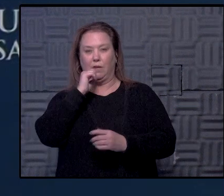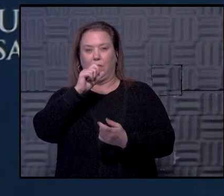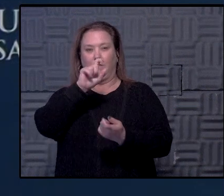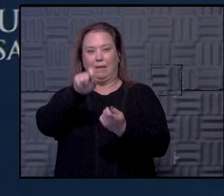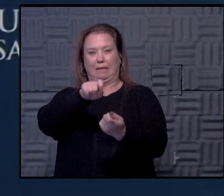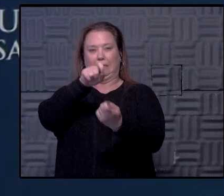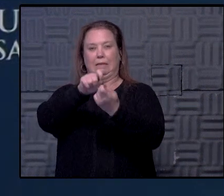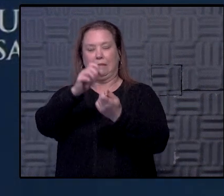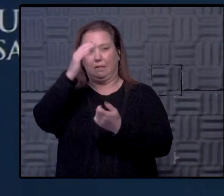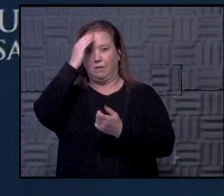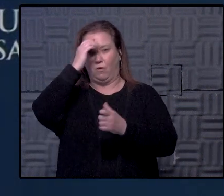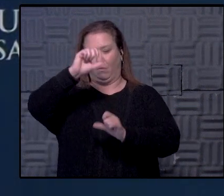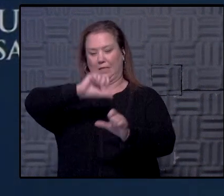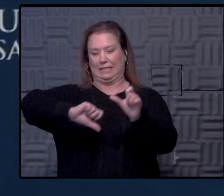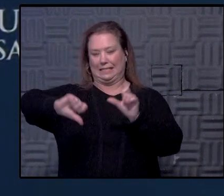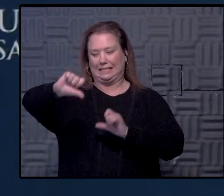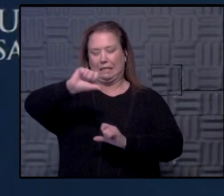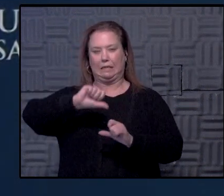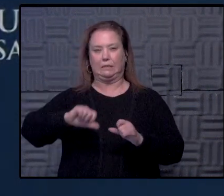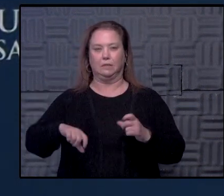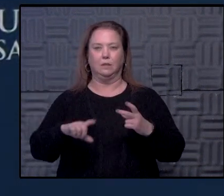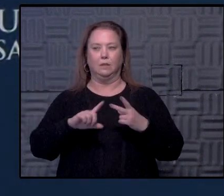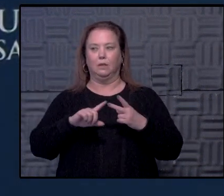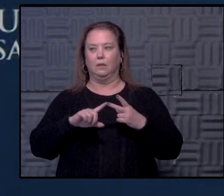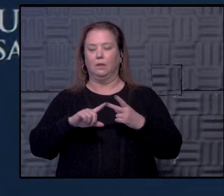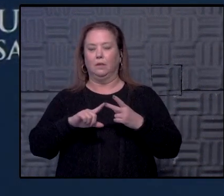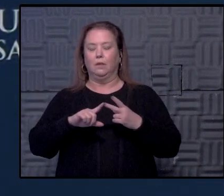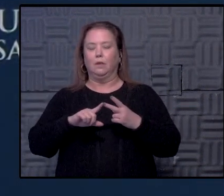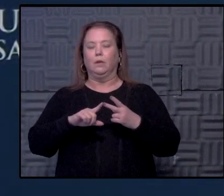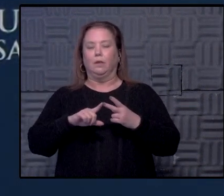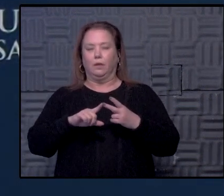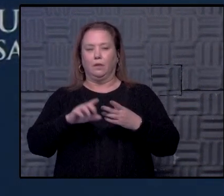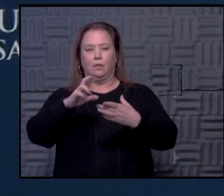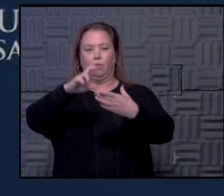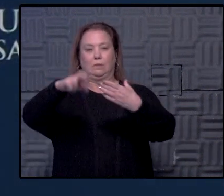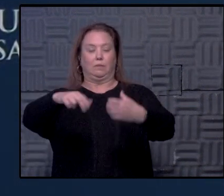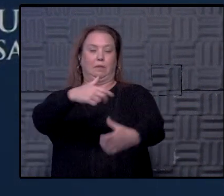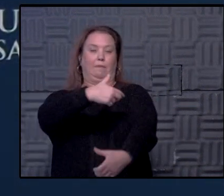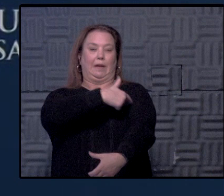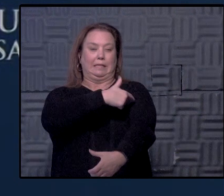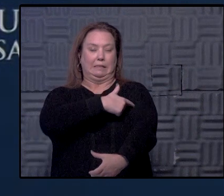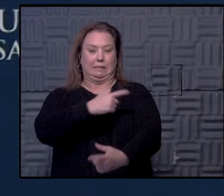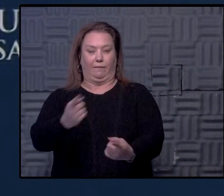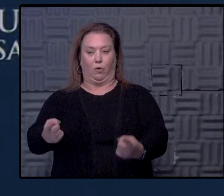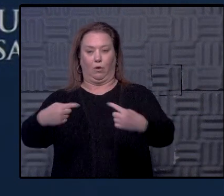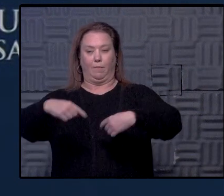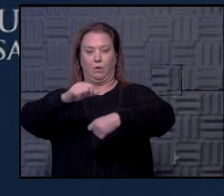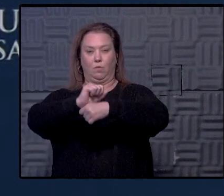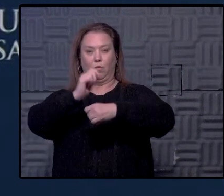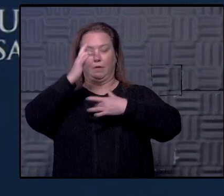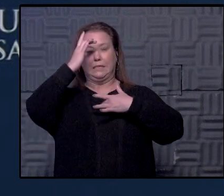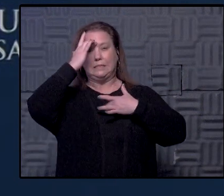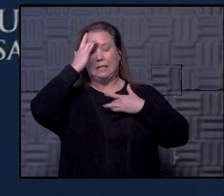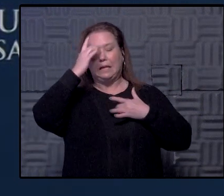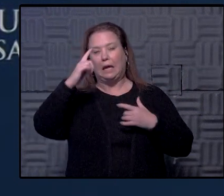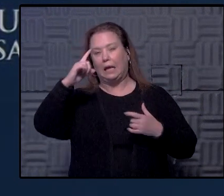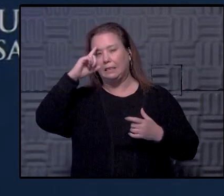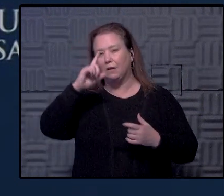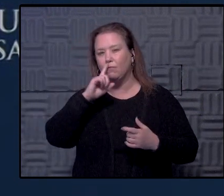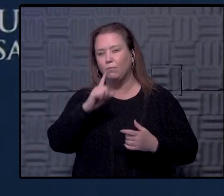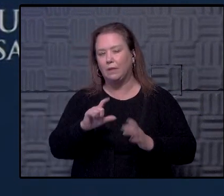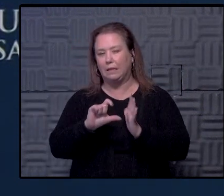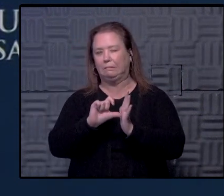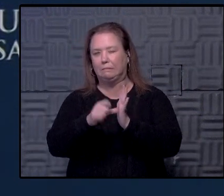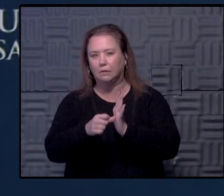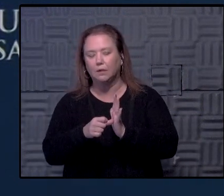exactly know the science or the implications of the vaccine on whether you're coming to work sick, I think it really just stresses